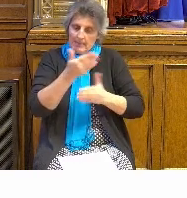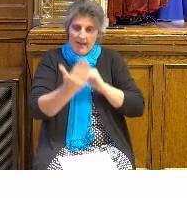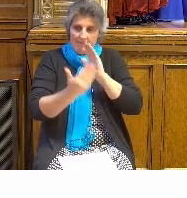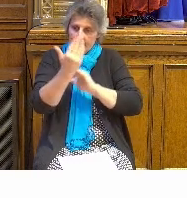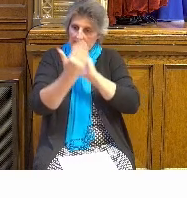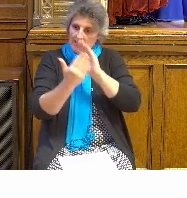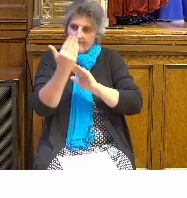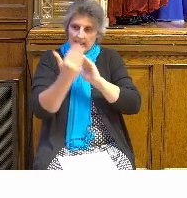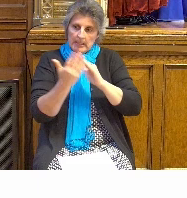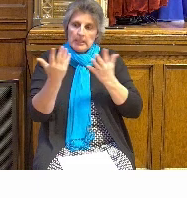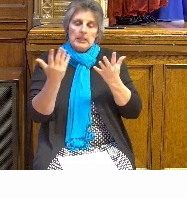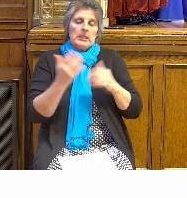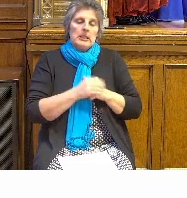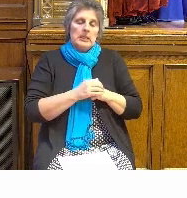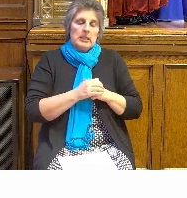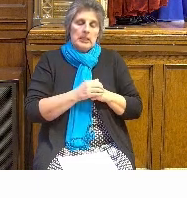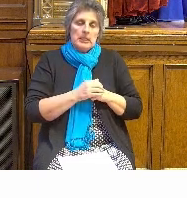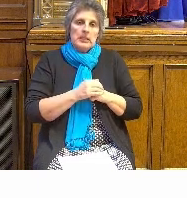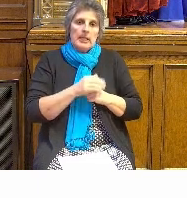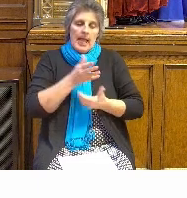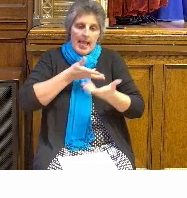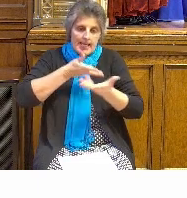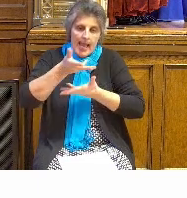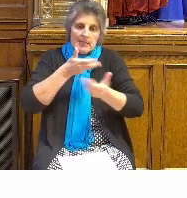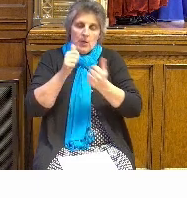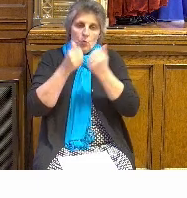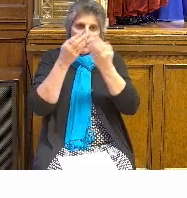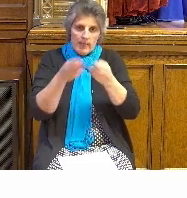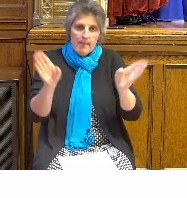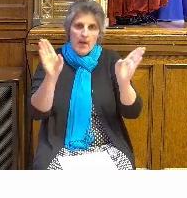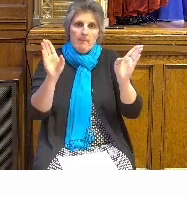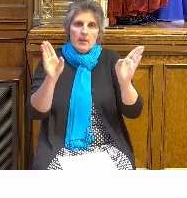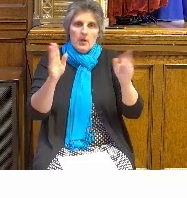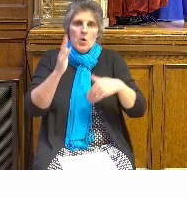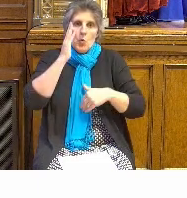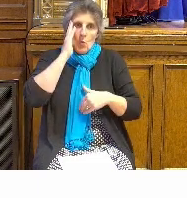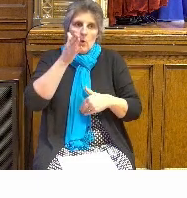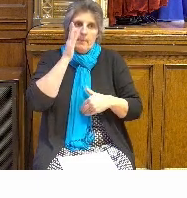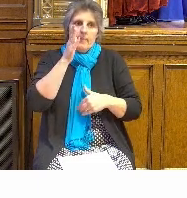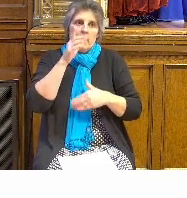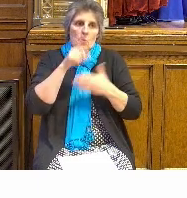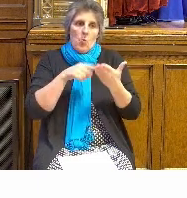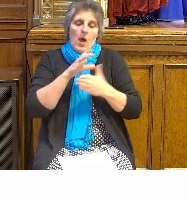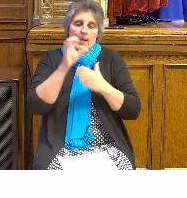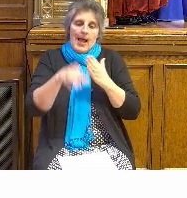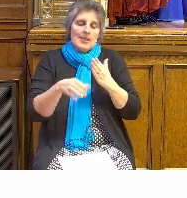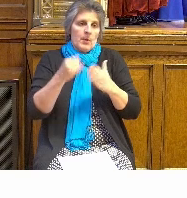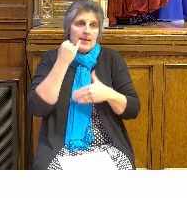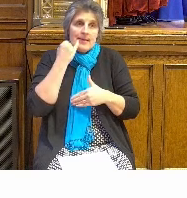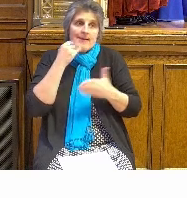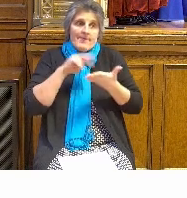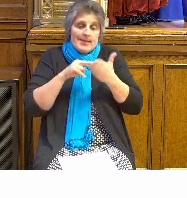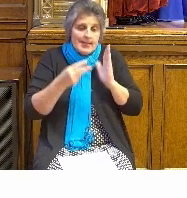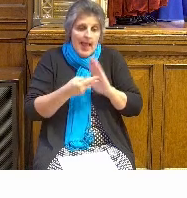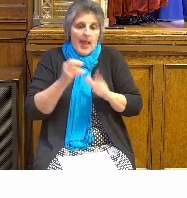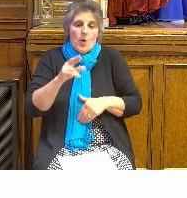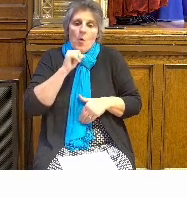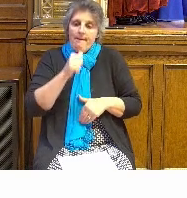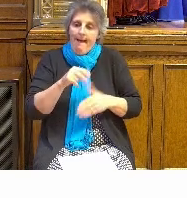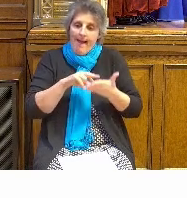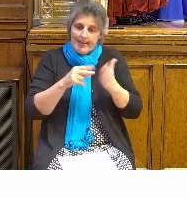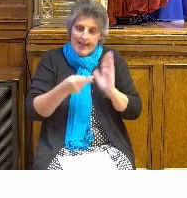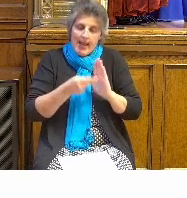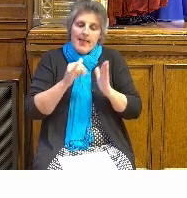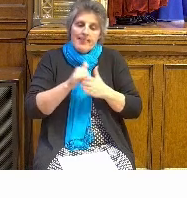face engagement with the public is going to be what consequently, whether intended or not, that is